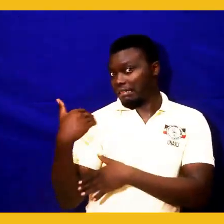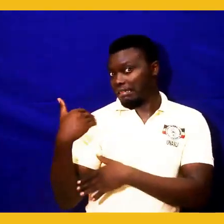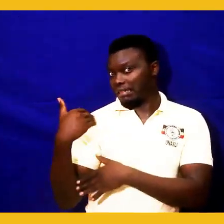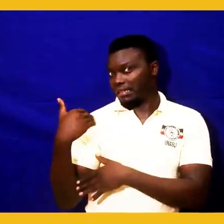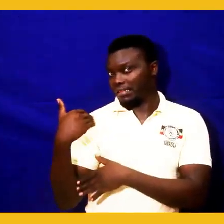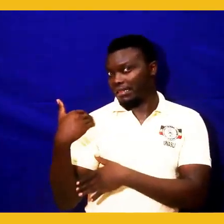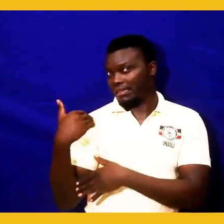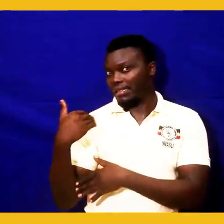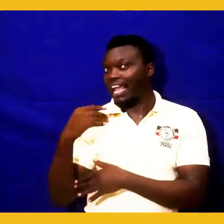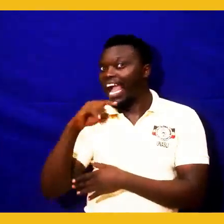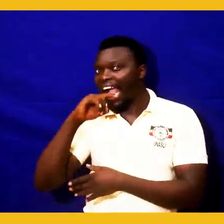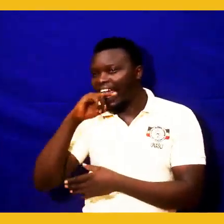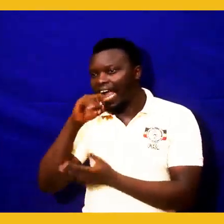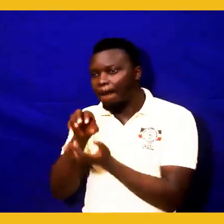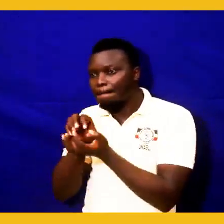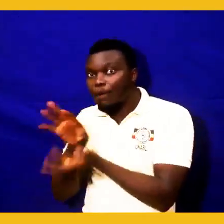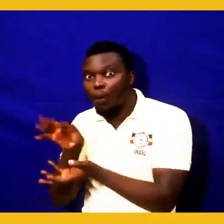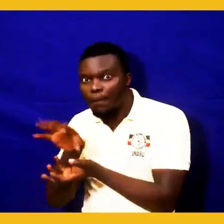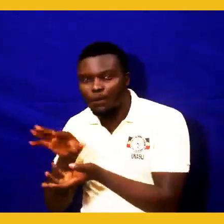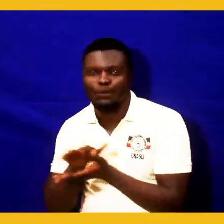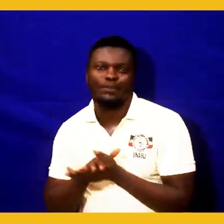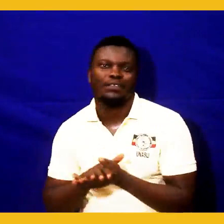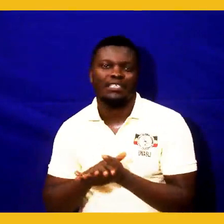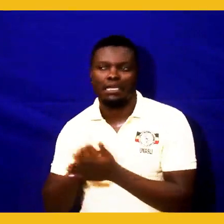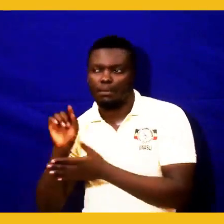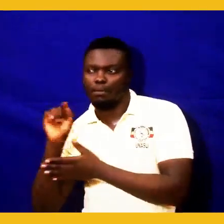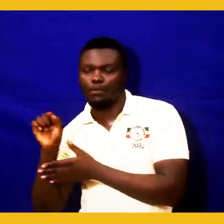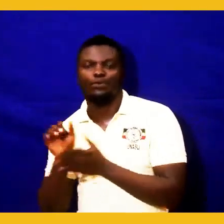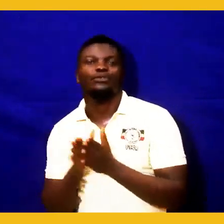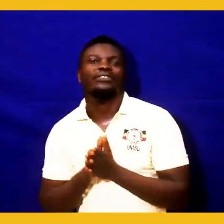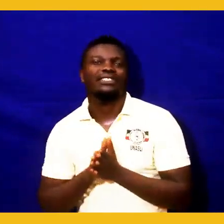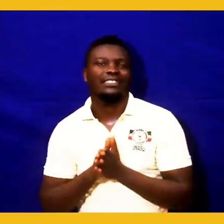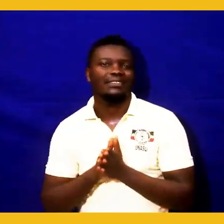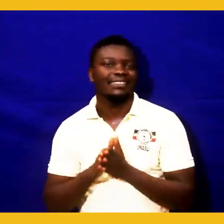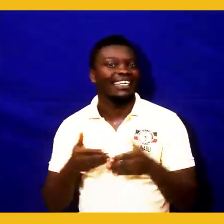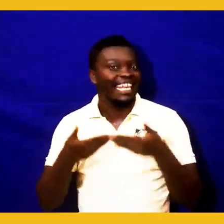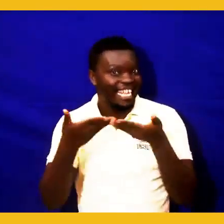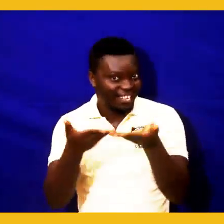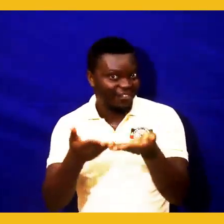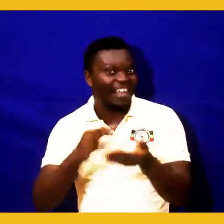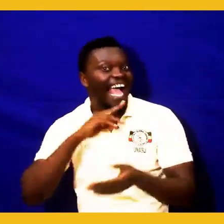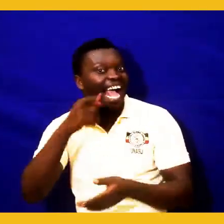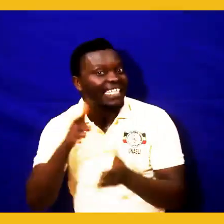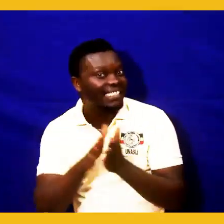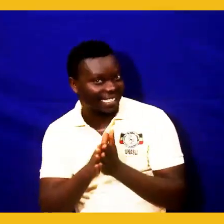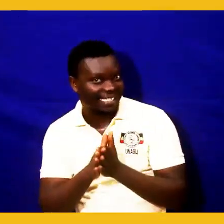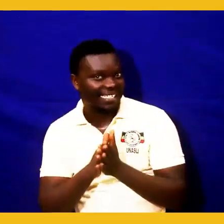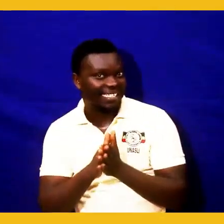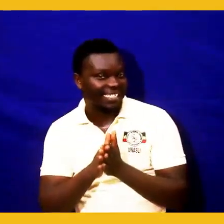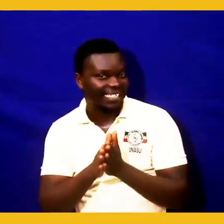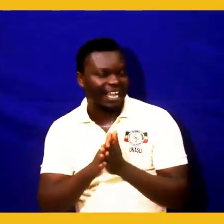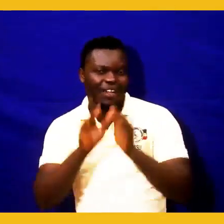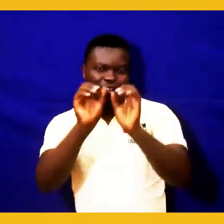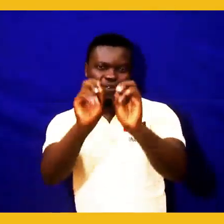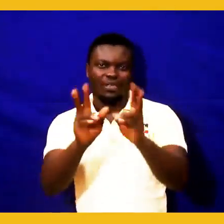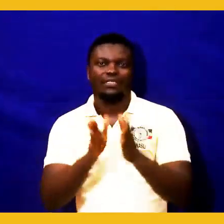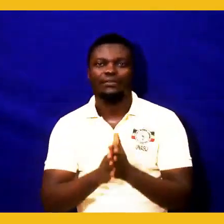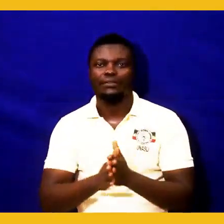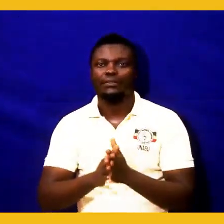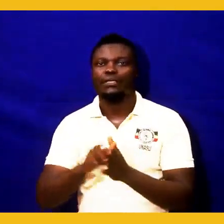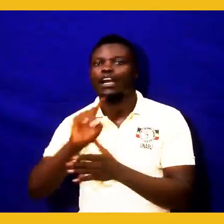The dog has just barked. So that is our answer. I have given you the